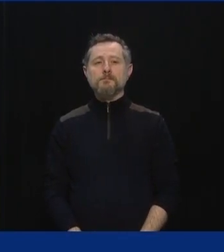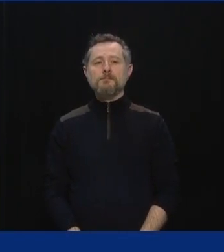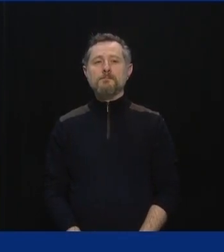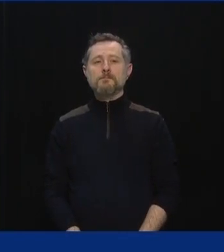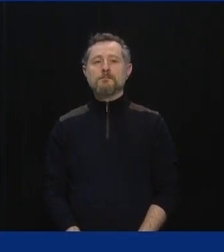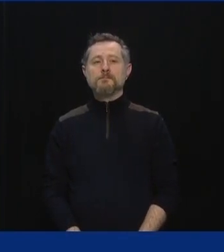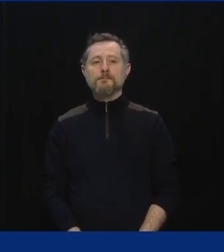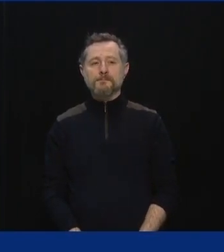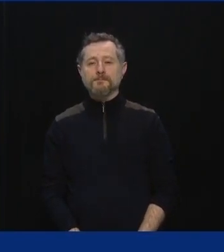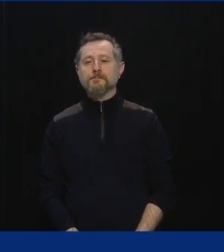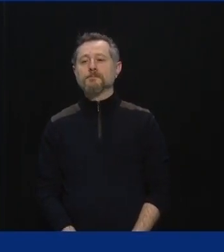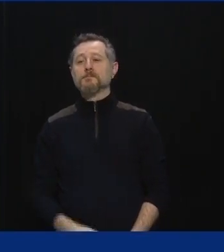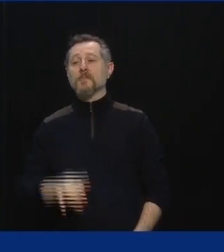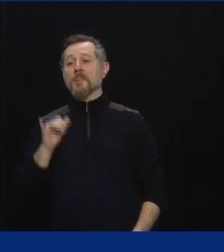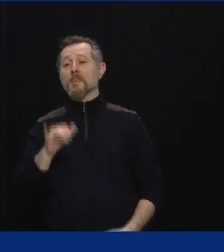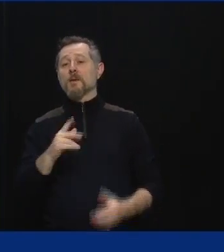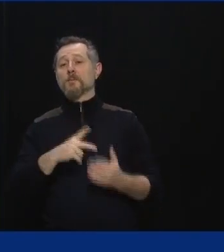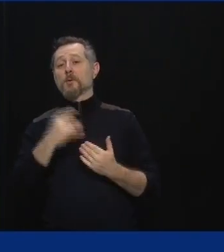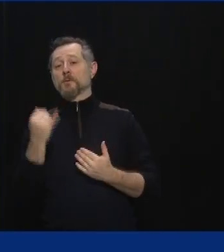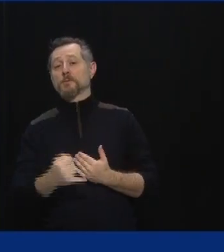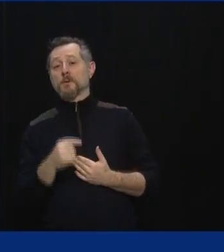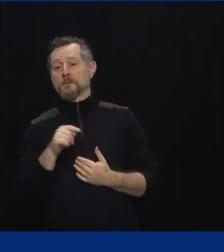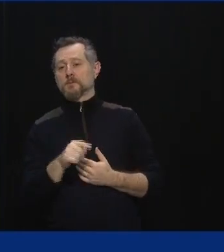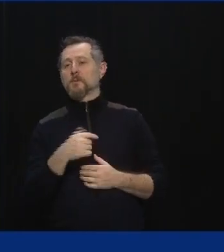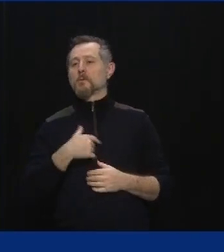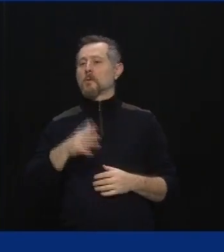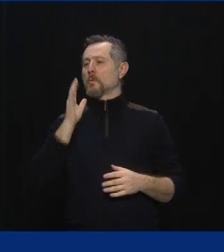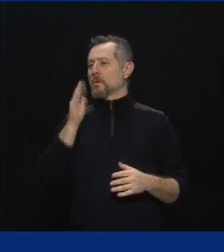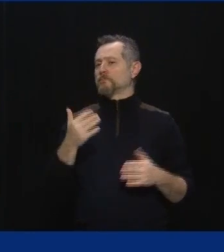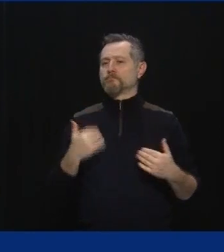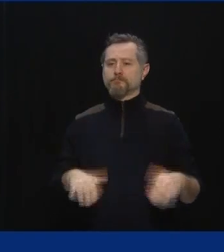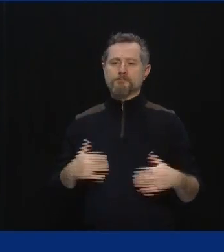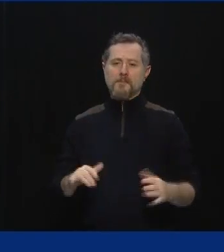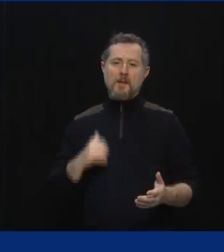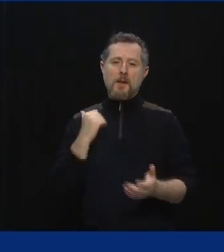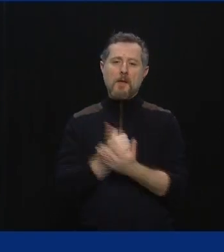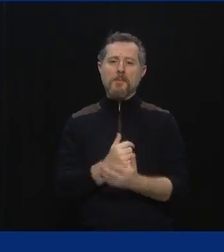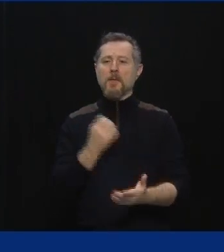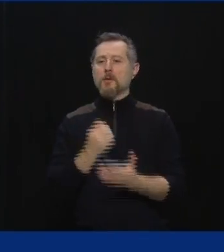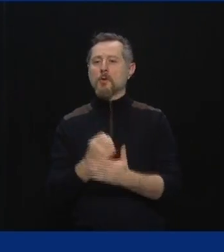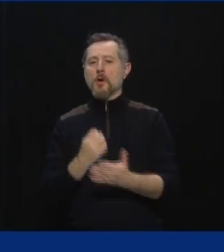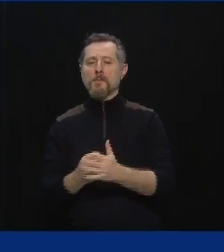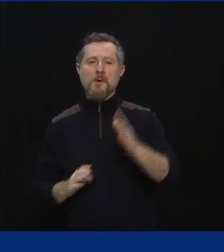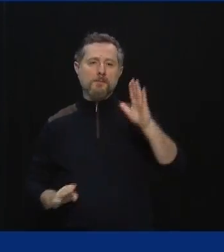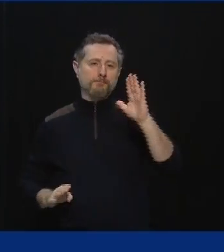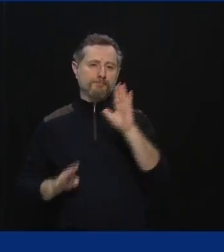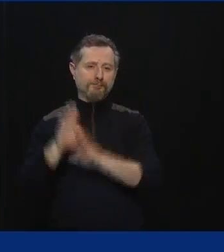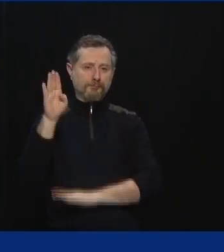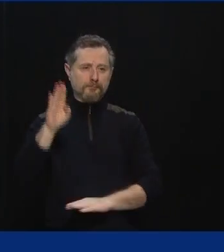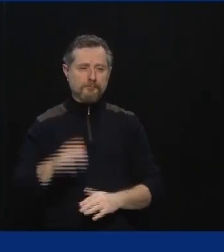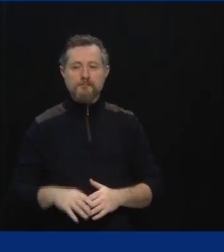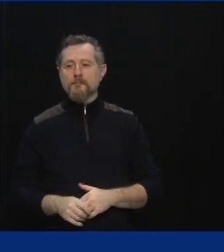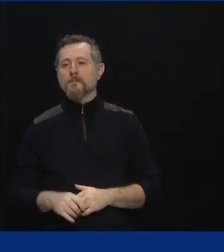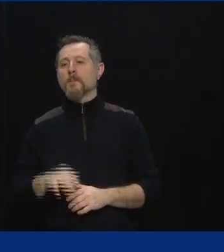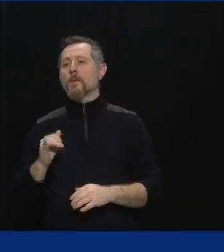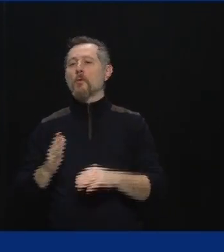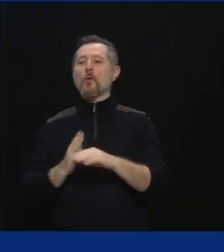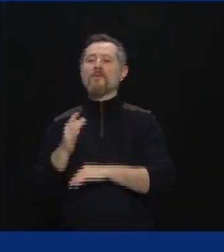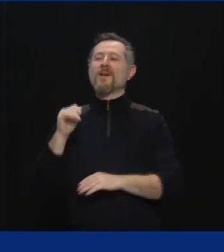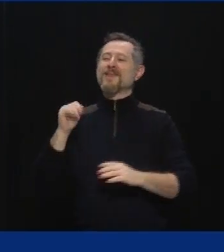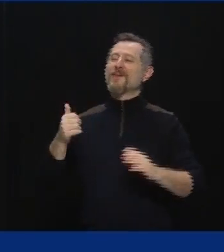The new Terminal 1 project will also be a major contributor to the region's economic recovery, with more than 10,000